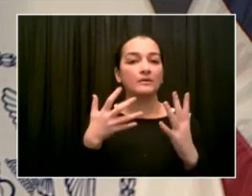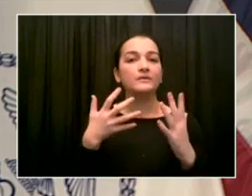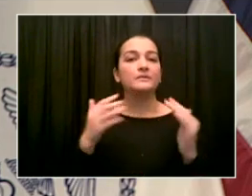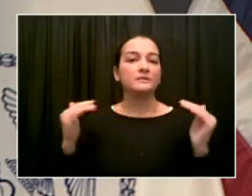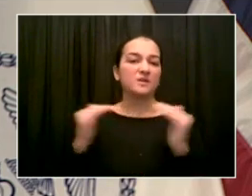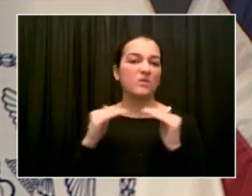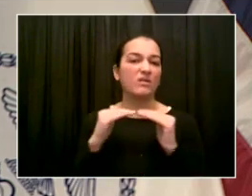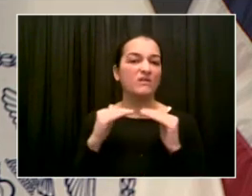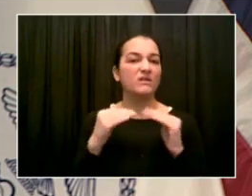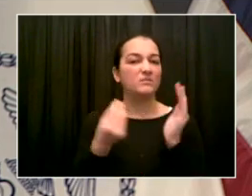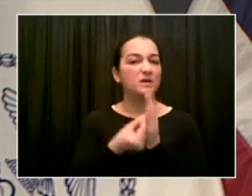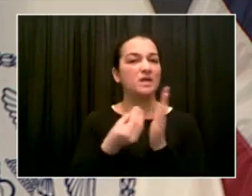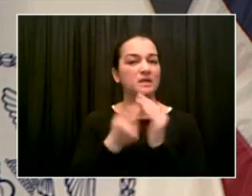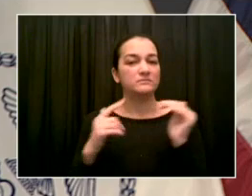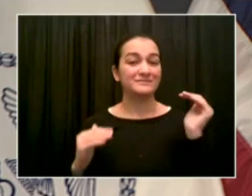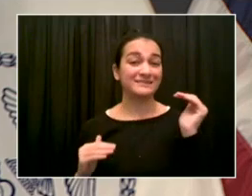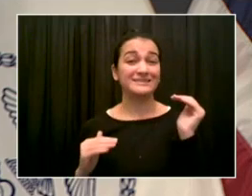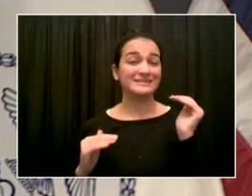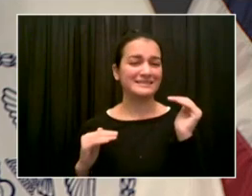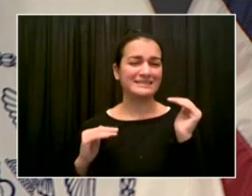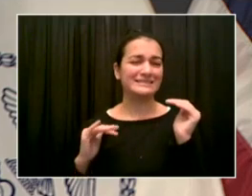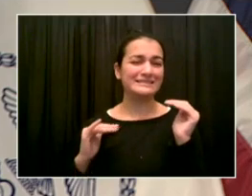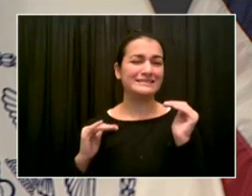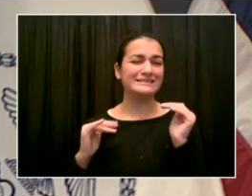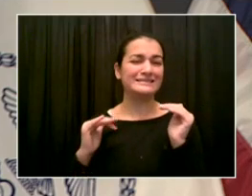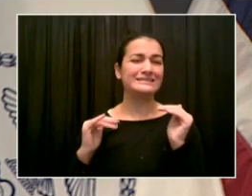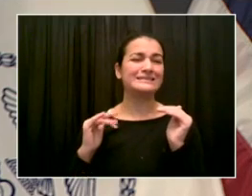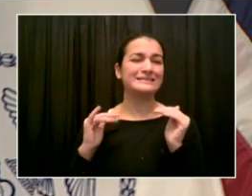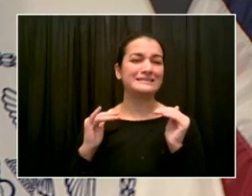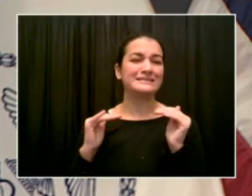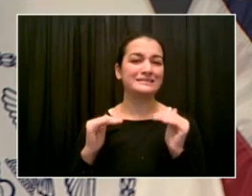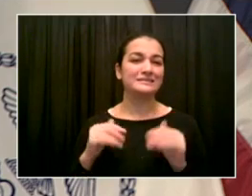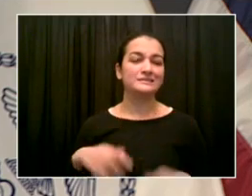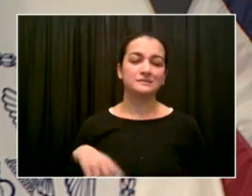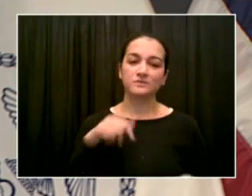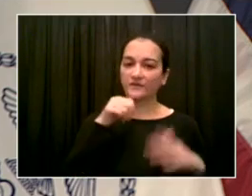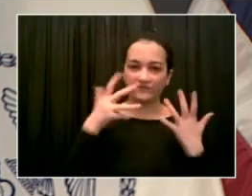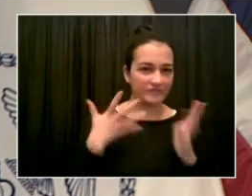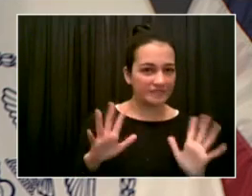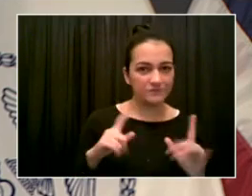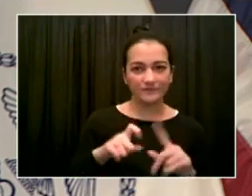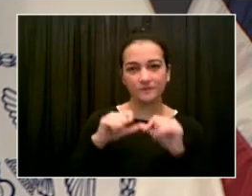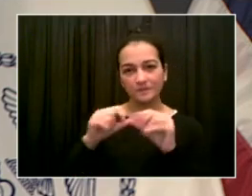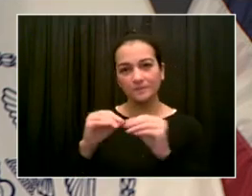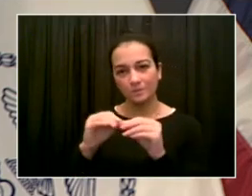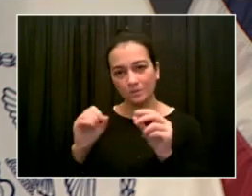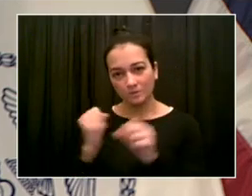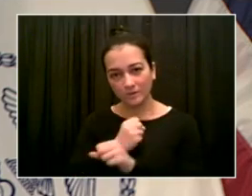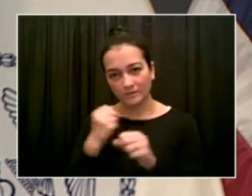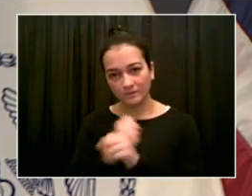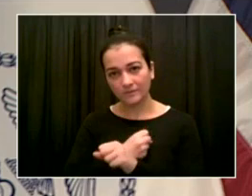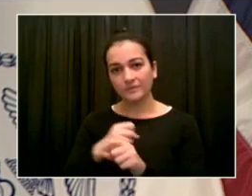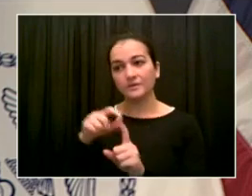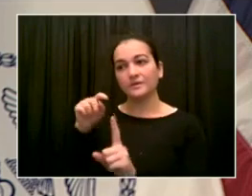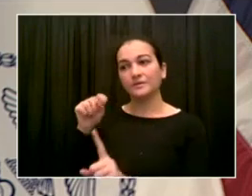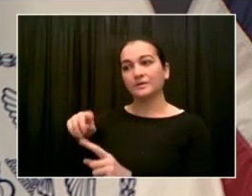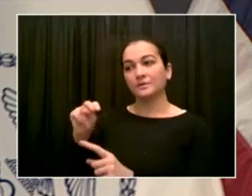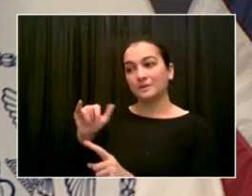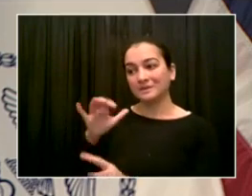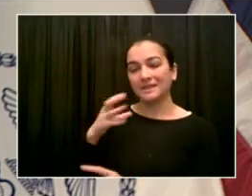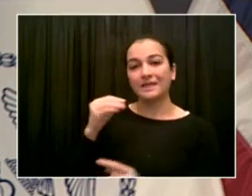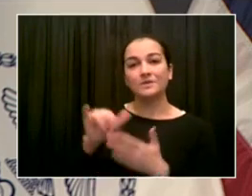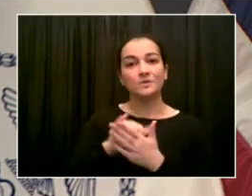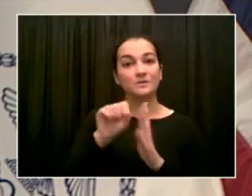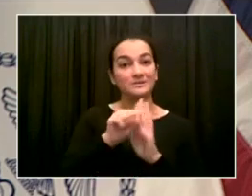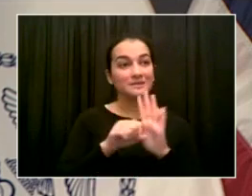There's a lot more to do in the state to actually reach working families in a way they deserve. And with that, everyone, as we conclude